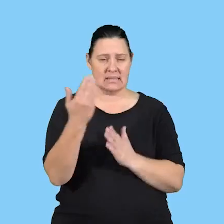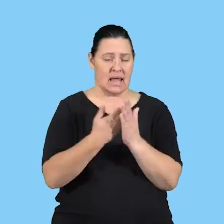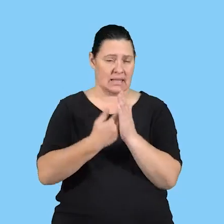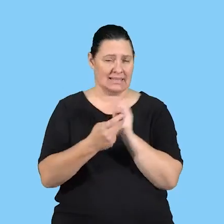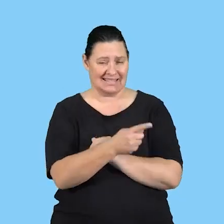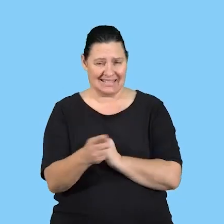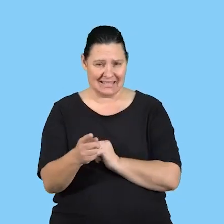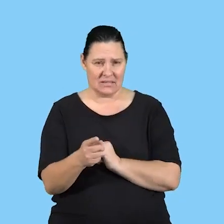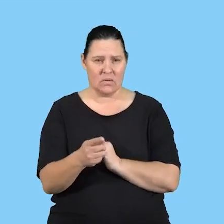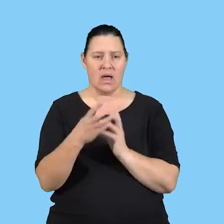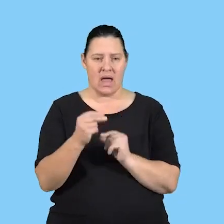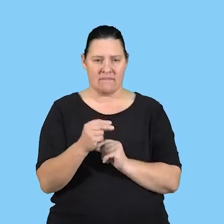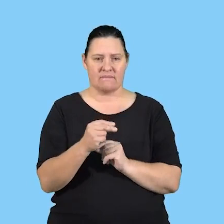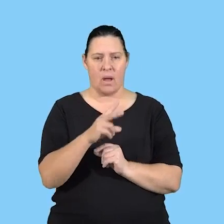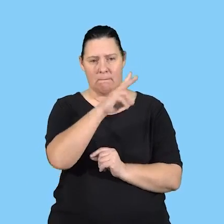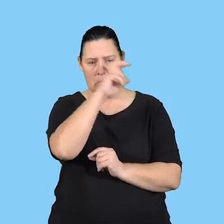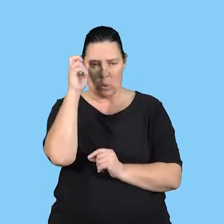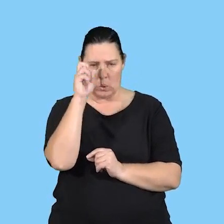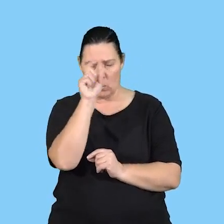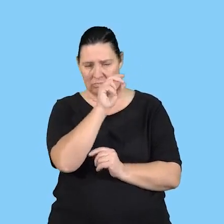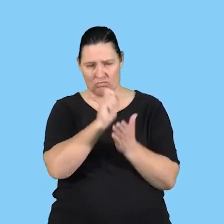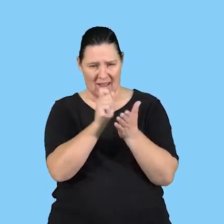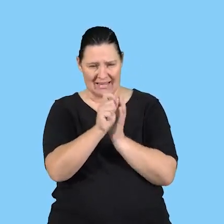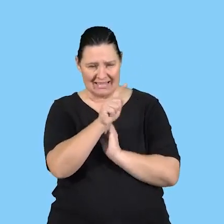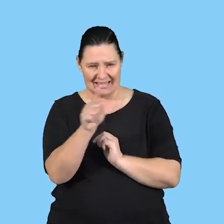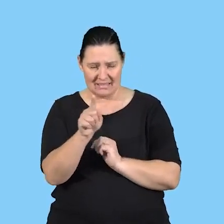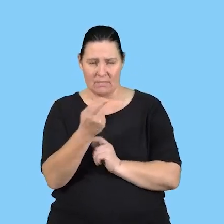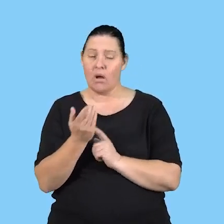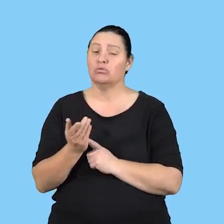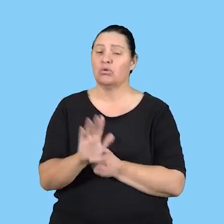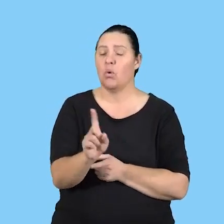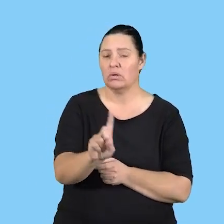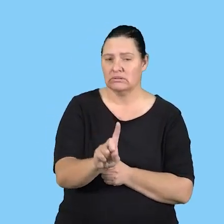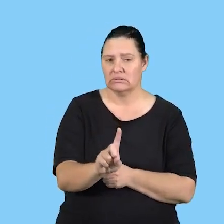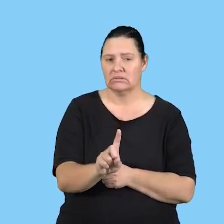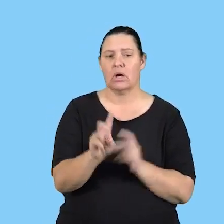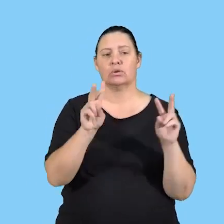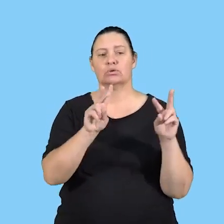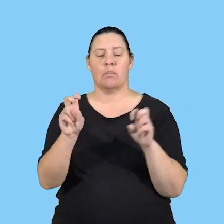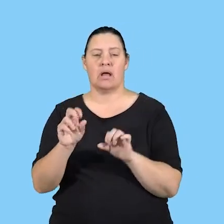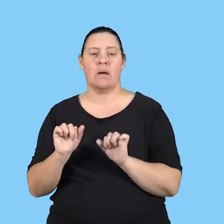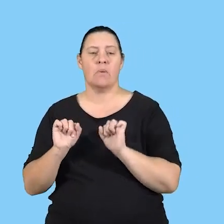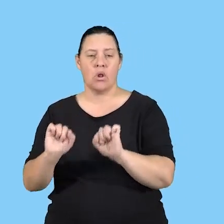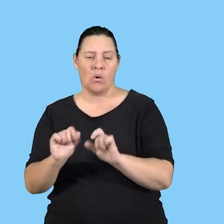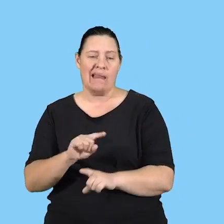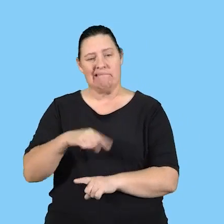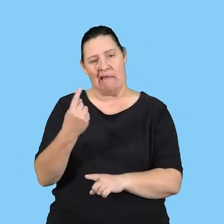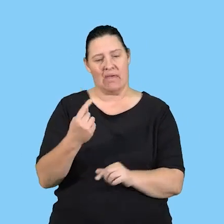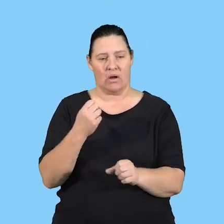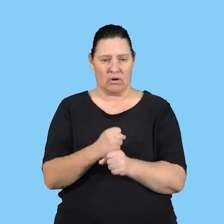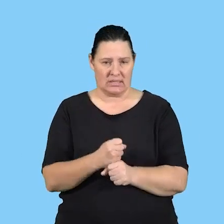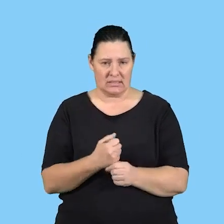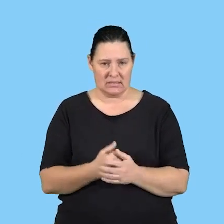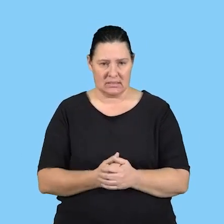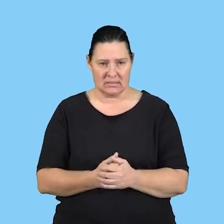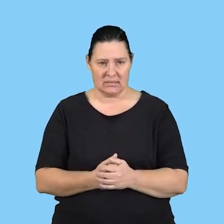here, we've got some blue text, and blue text indicates that the topic actually belongs to another